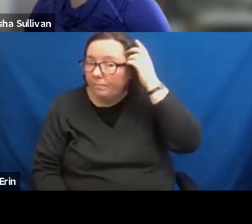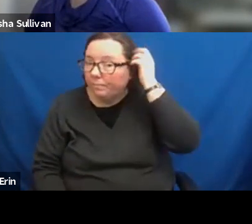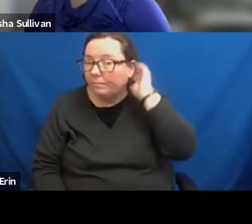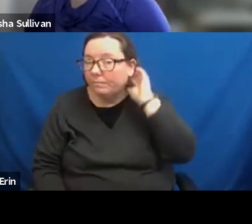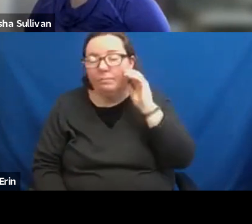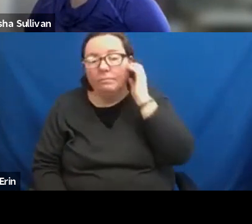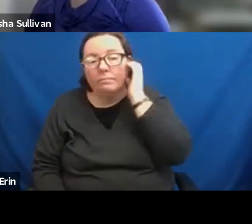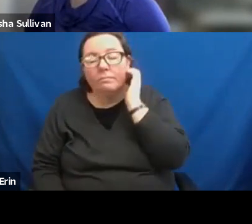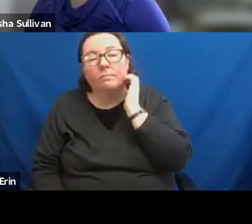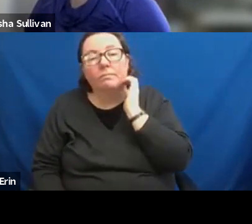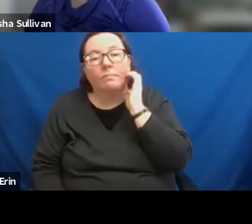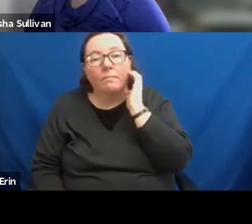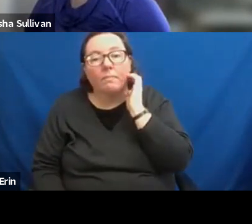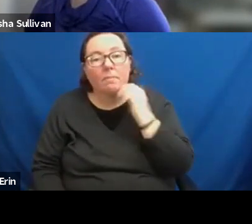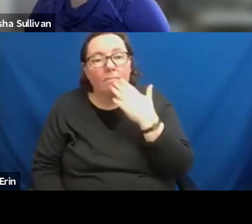Thank you.